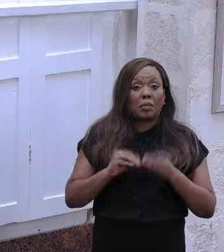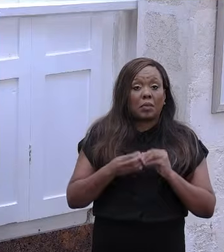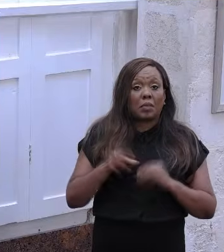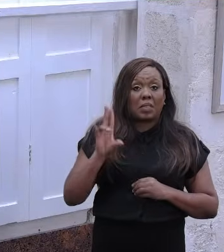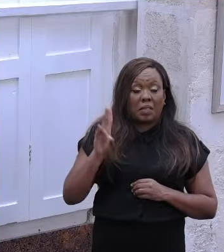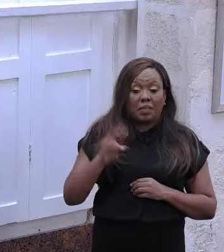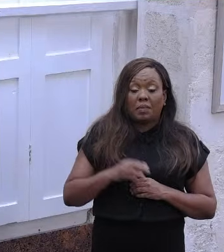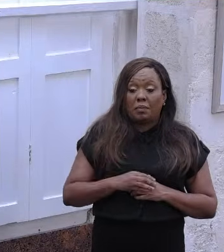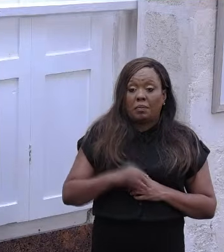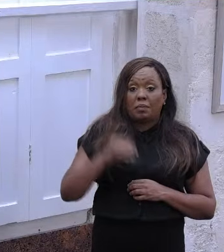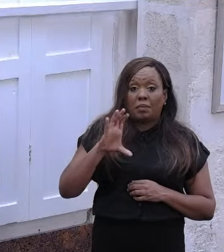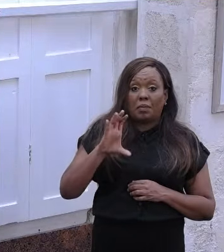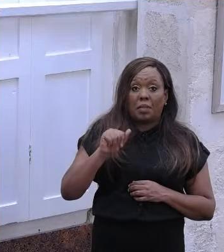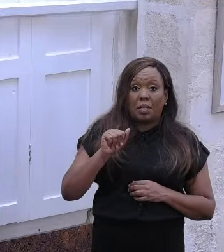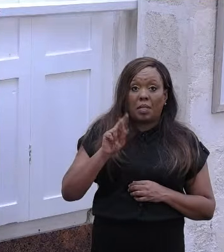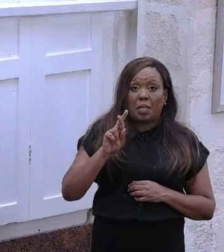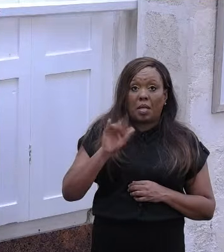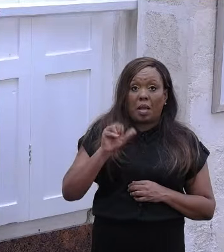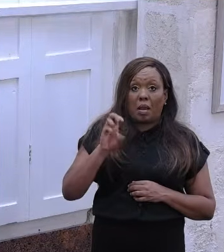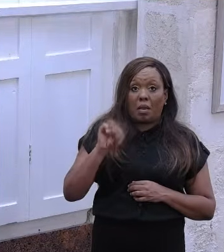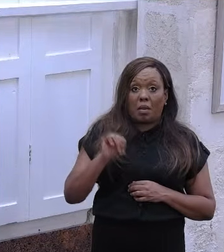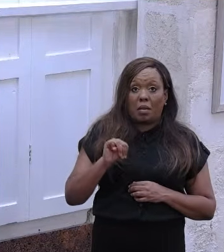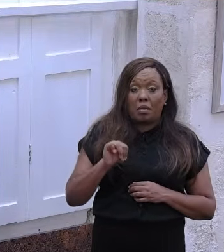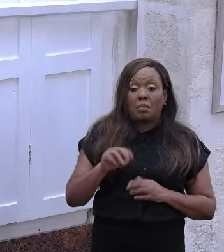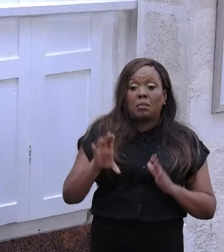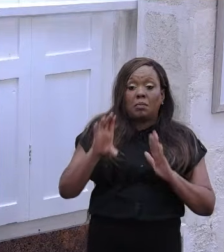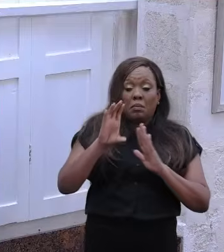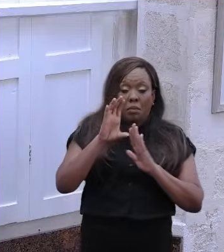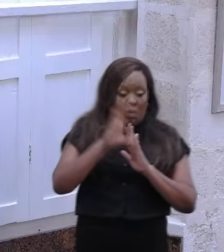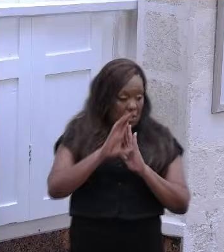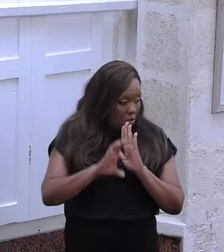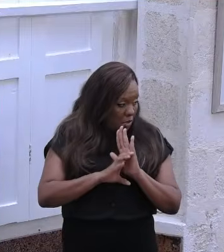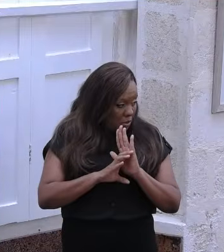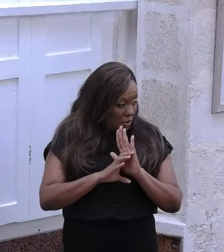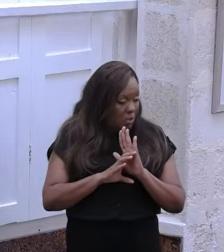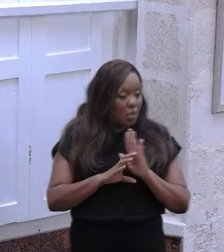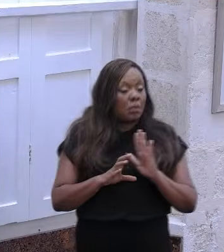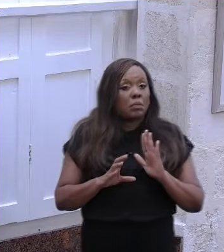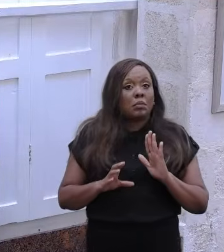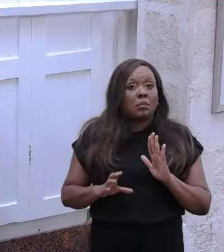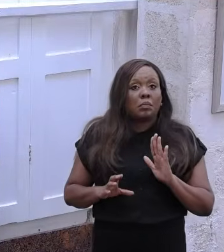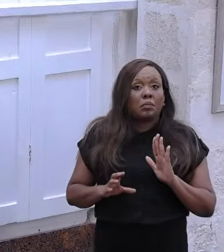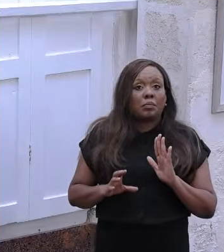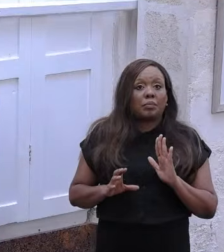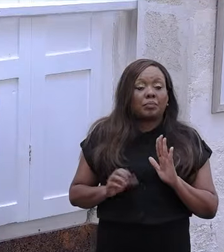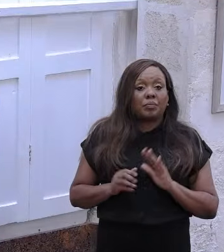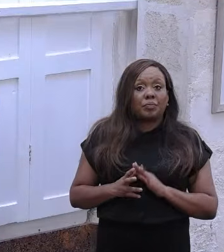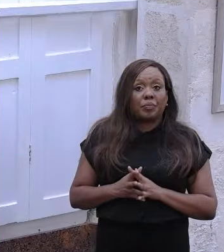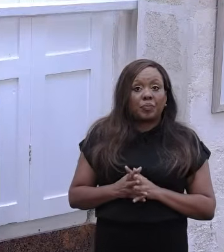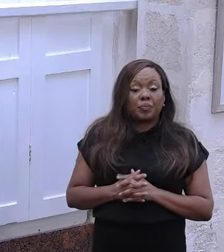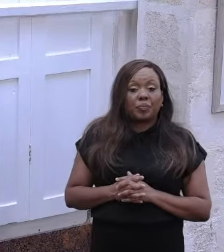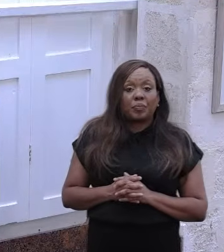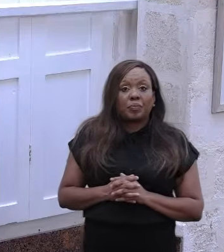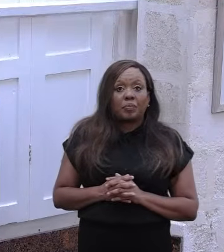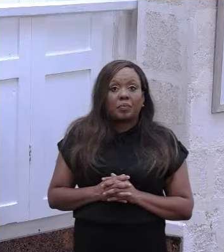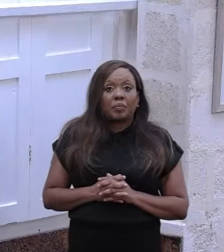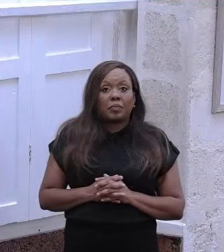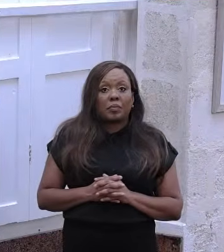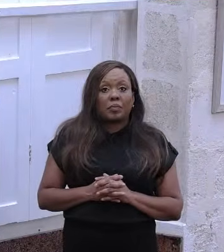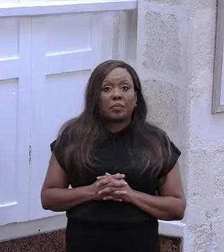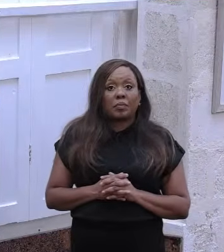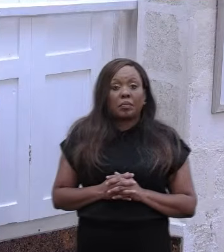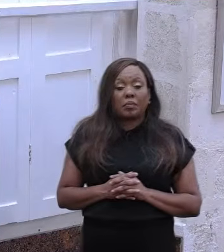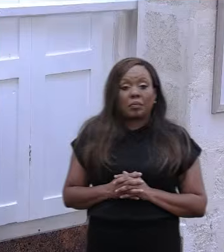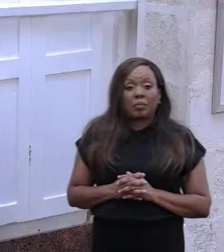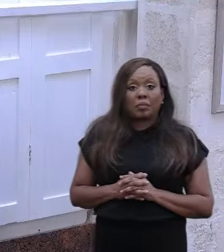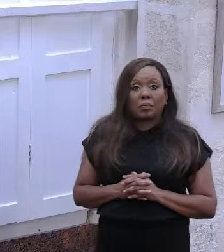CARICOM, constitutional and treaty consistency, submissions by the Barbados Employees Confederation